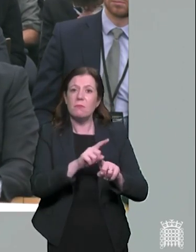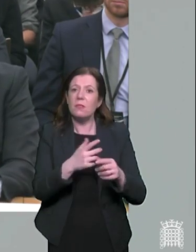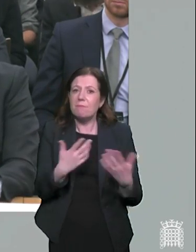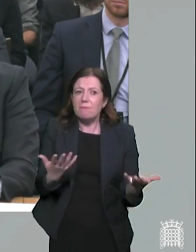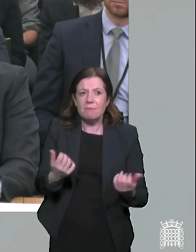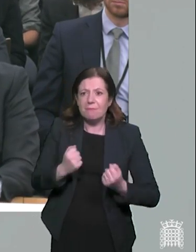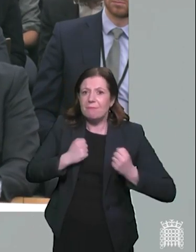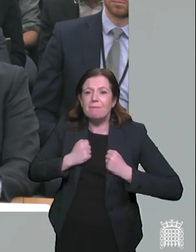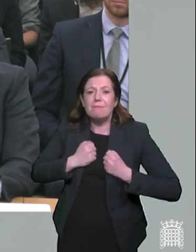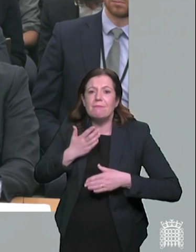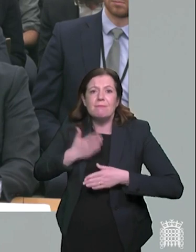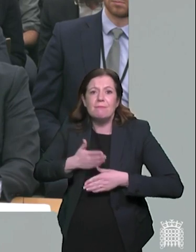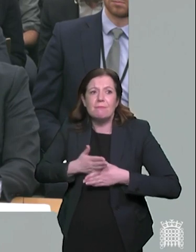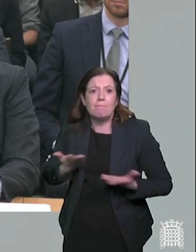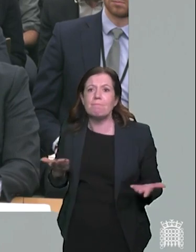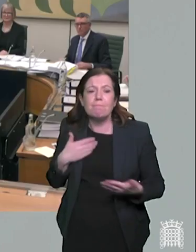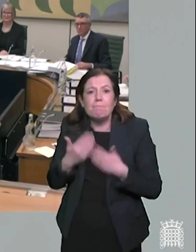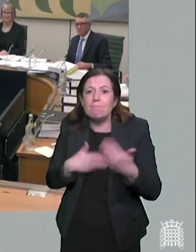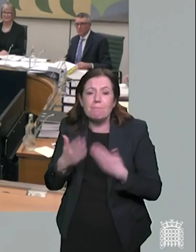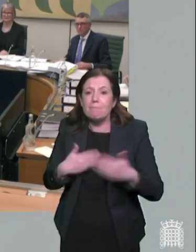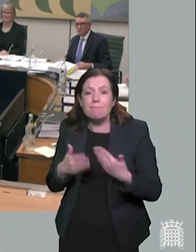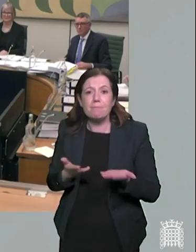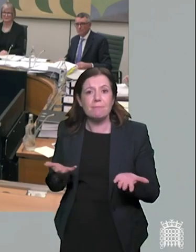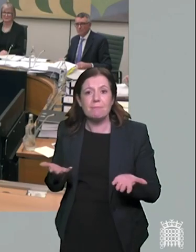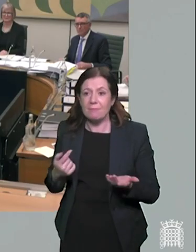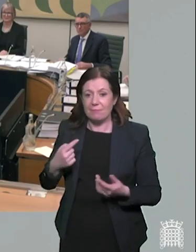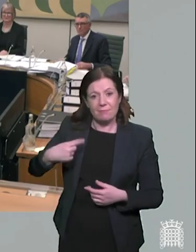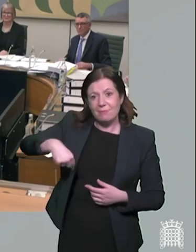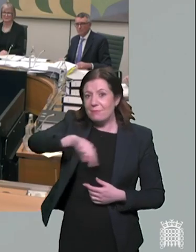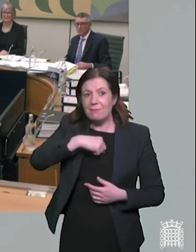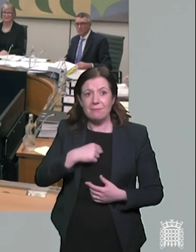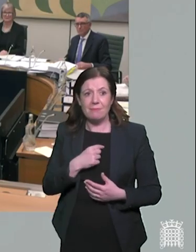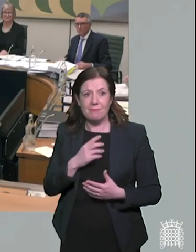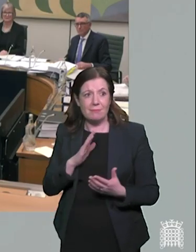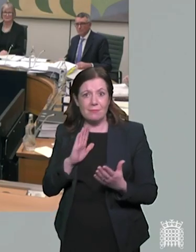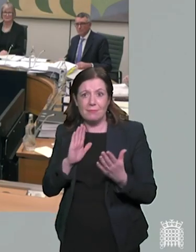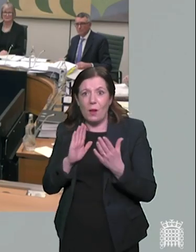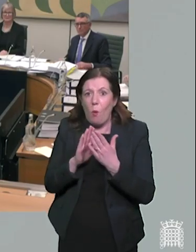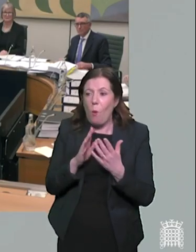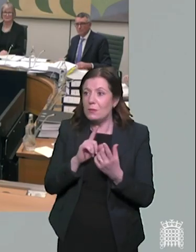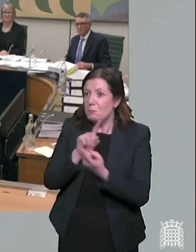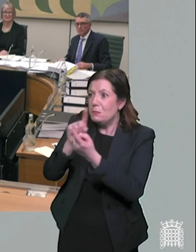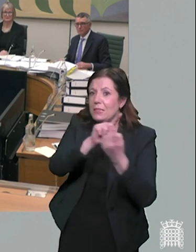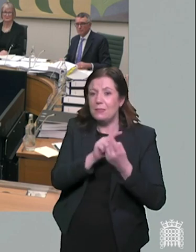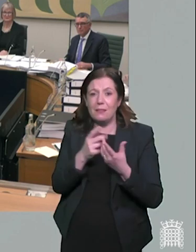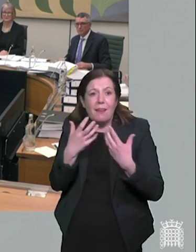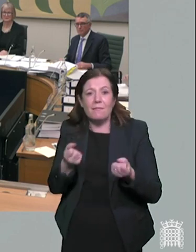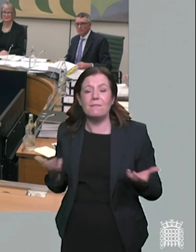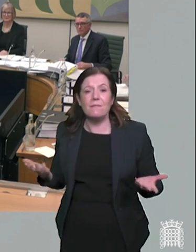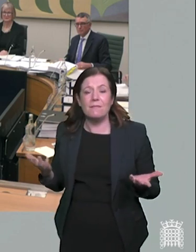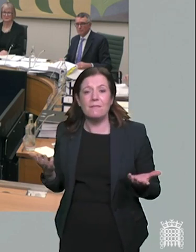part of working in number 10 that we were going to come into contact with a great number of people.